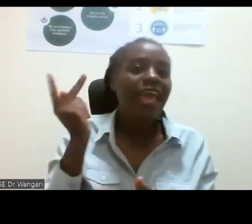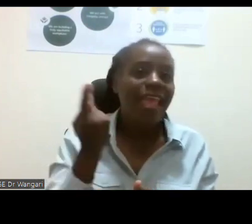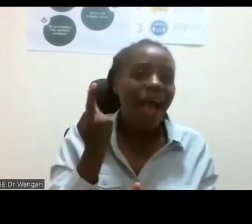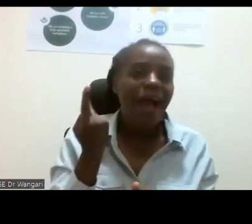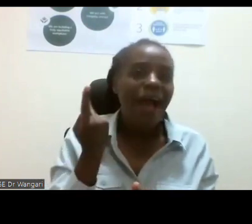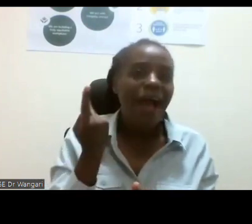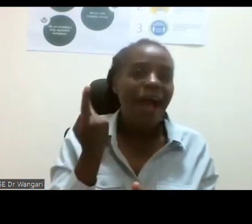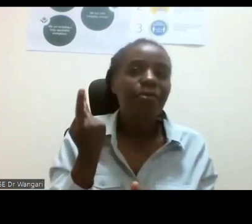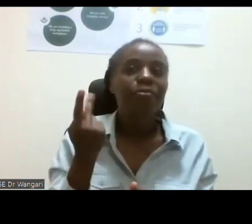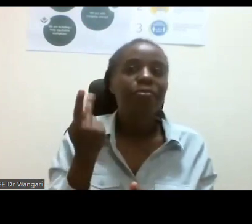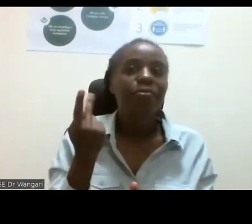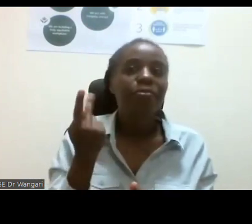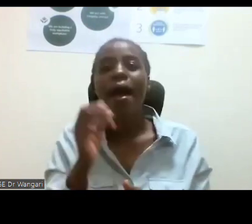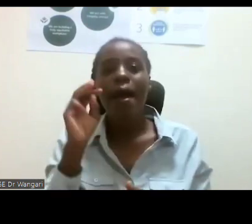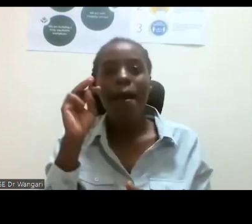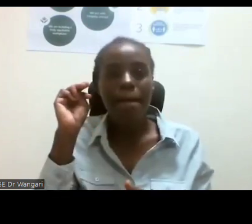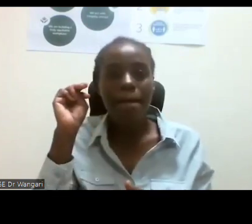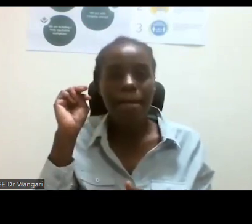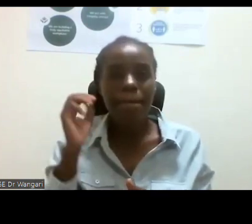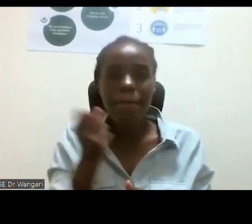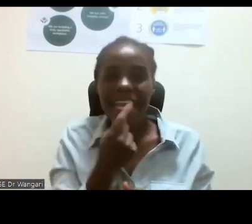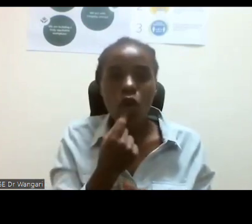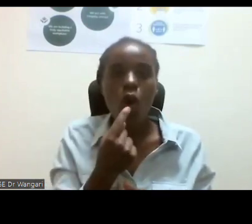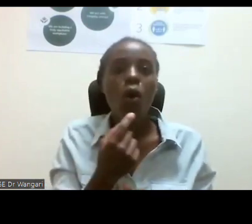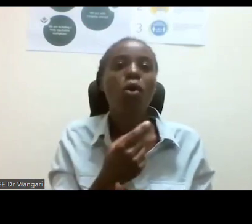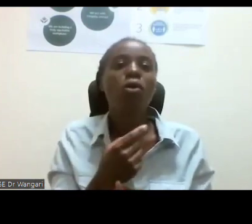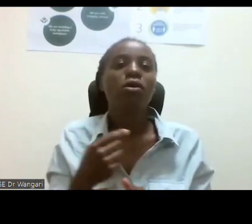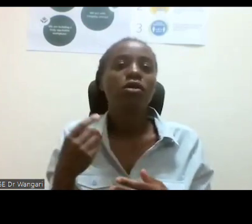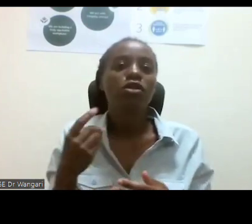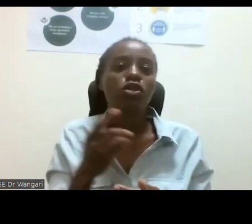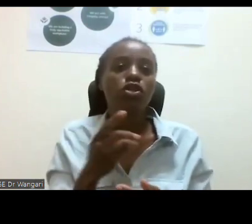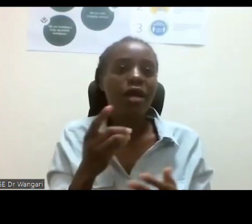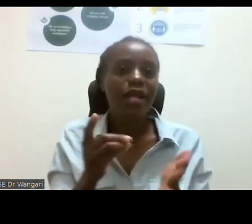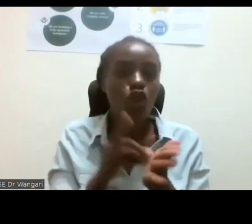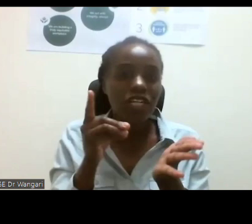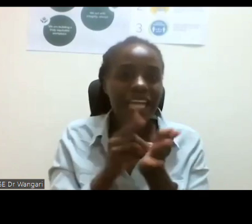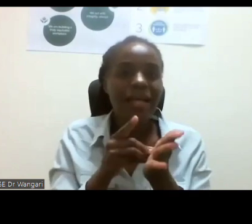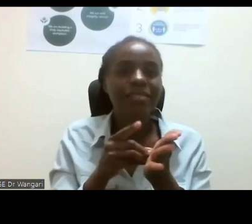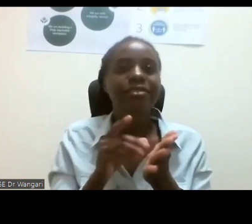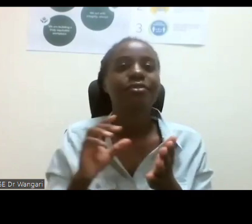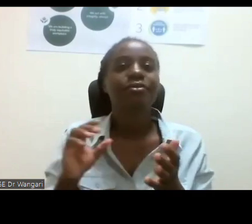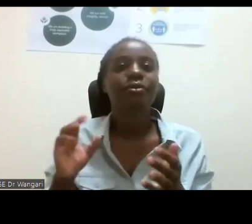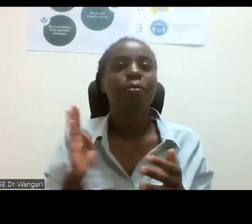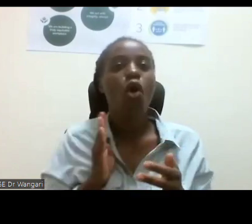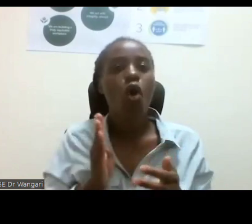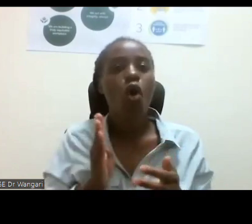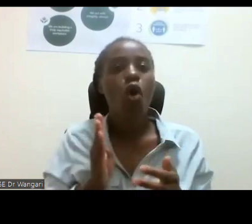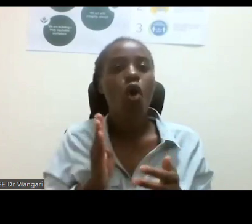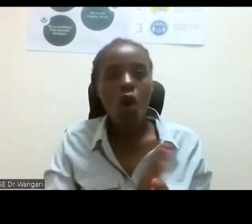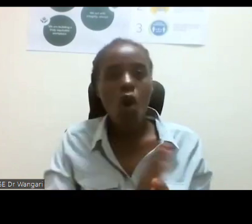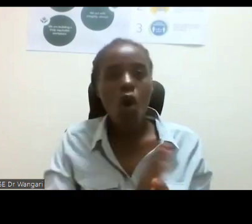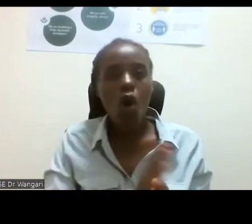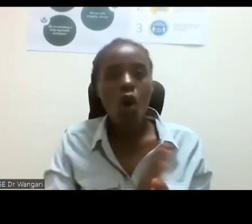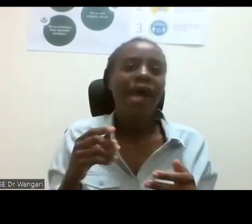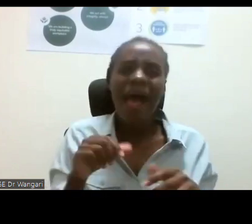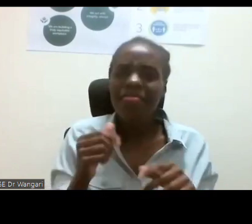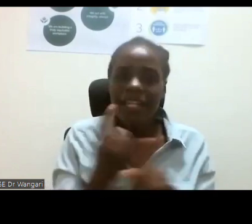the Kenya Medical Practitioners and Dentists Council, Kenya Obstetrics and Gynecologists Council, and